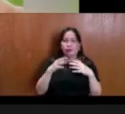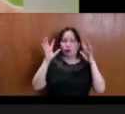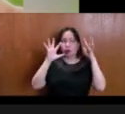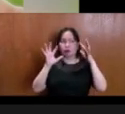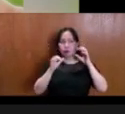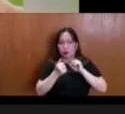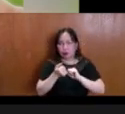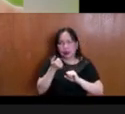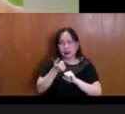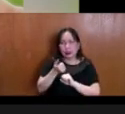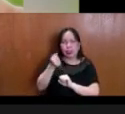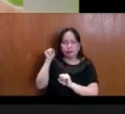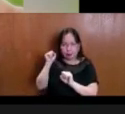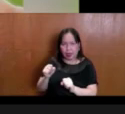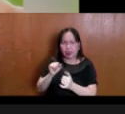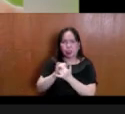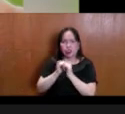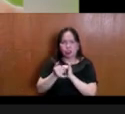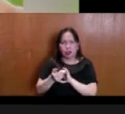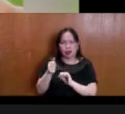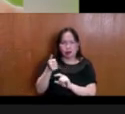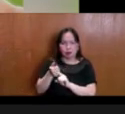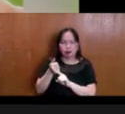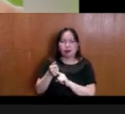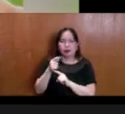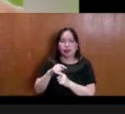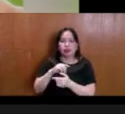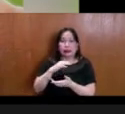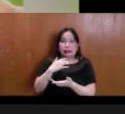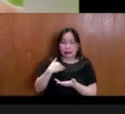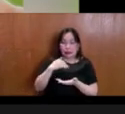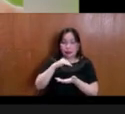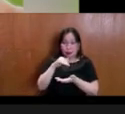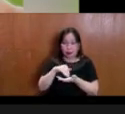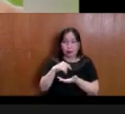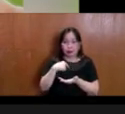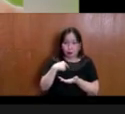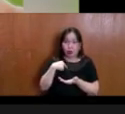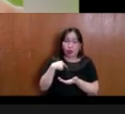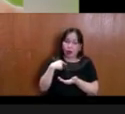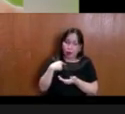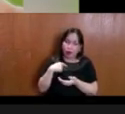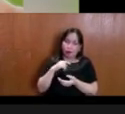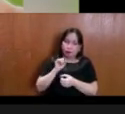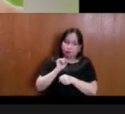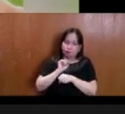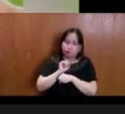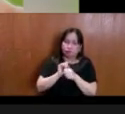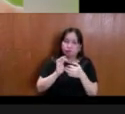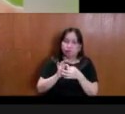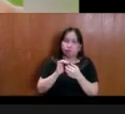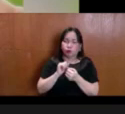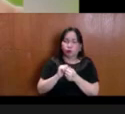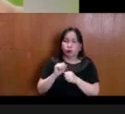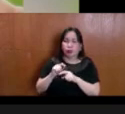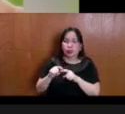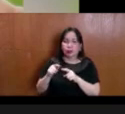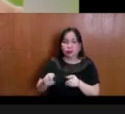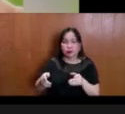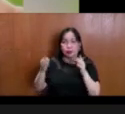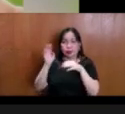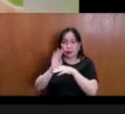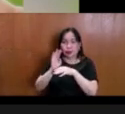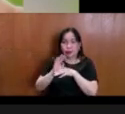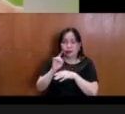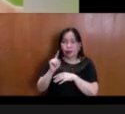then I think we can make a big difference. And in the center, we're actually working also closely with establishments. In fact, one of them